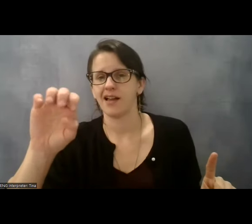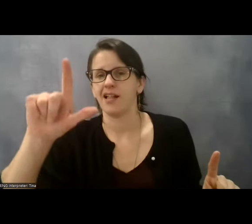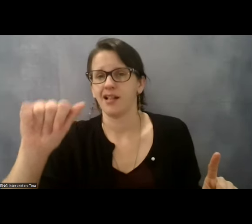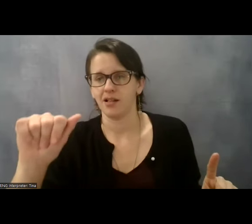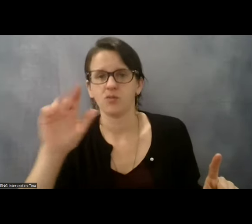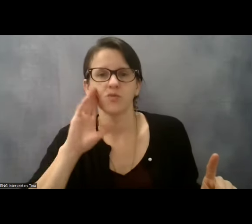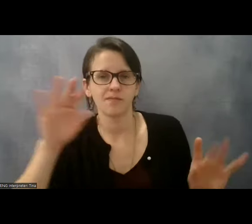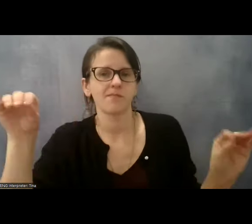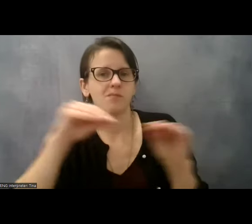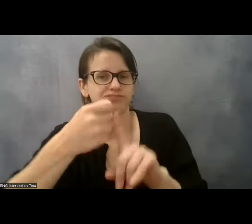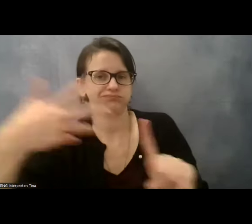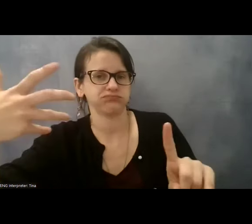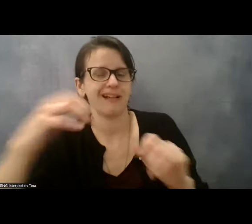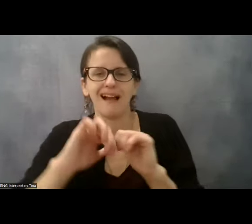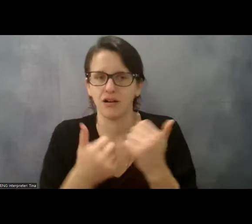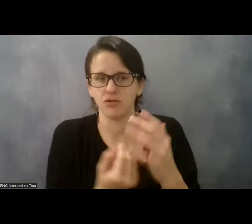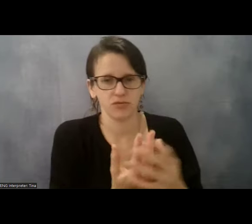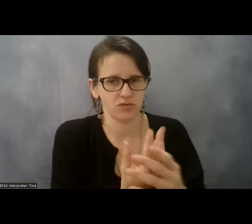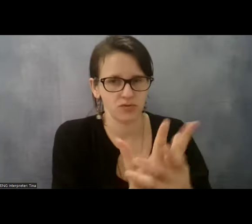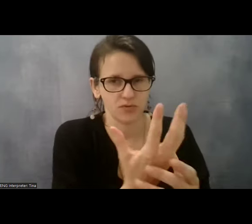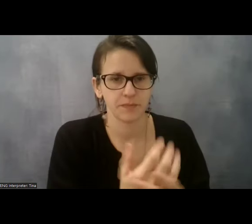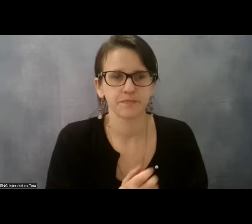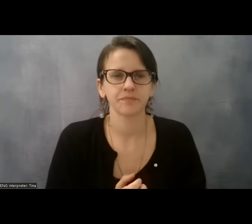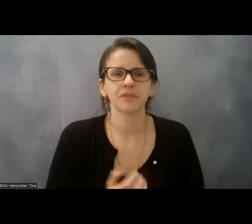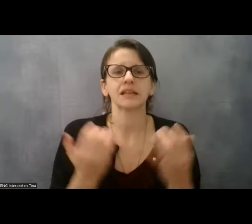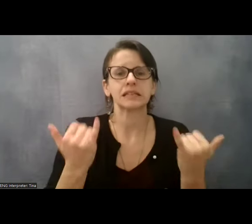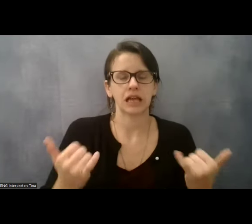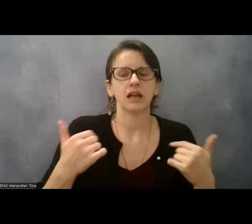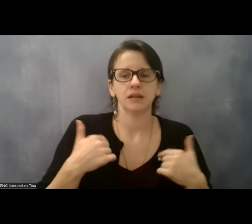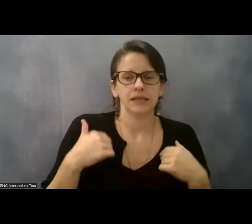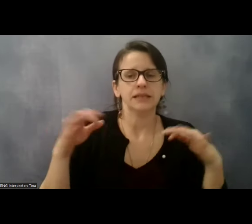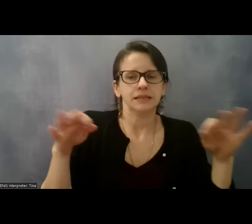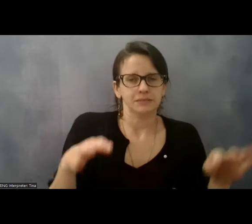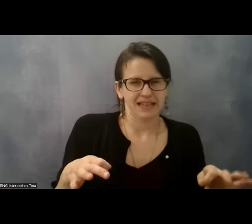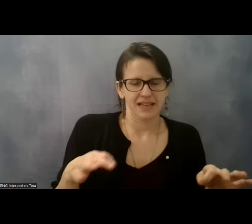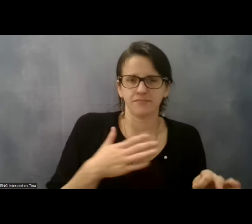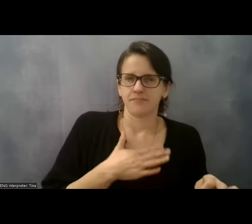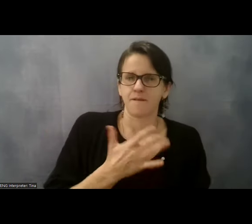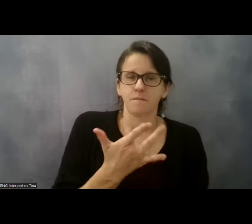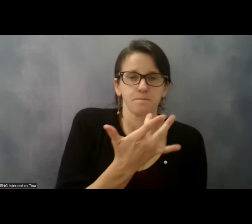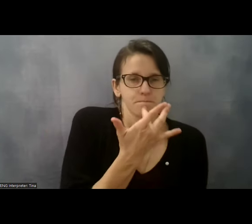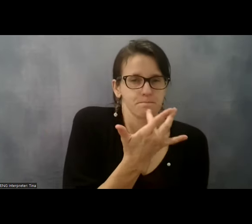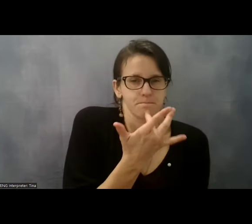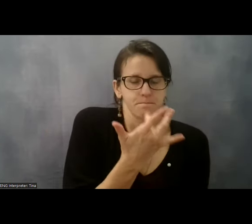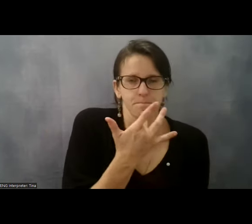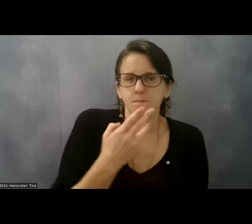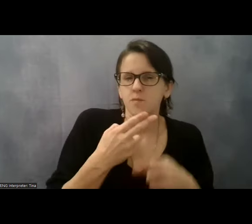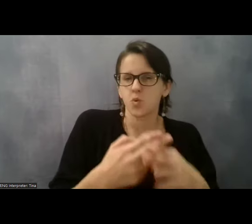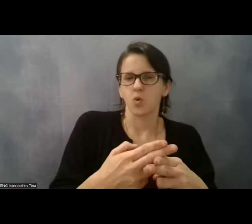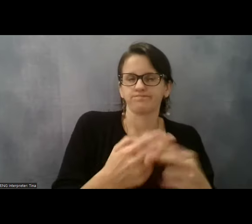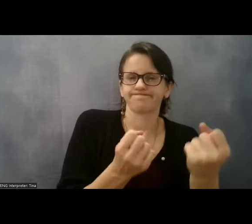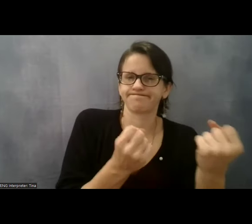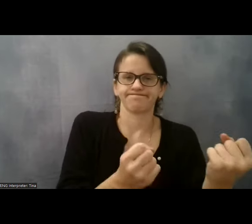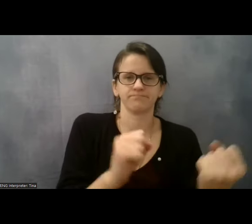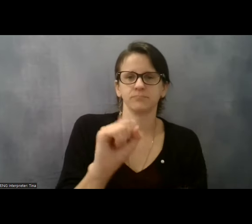little bit about how to get growing. But let's talk a little bit right now about some of my favorite superfoods that are super healthy that